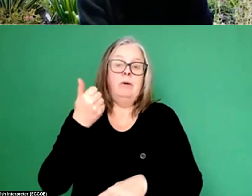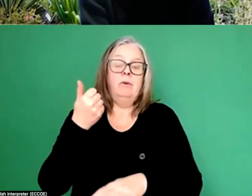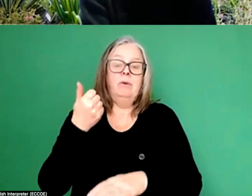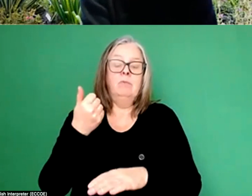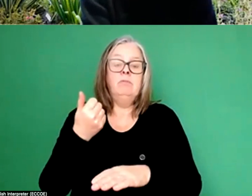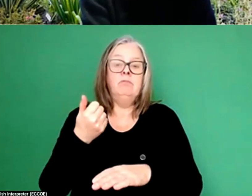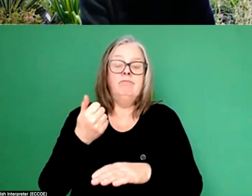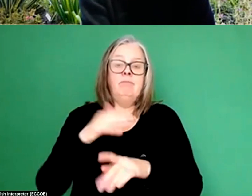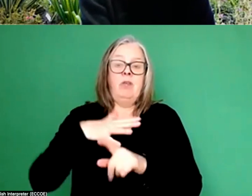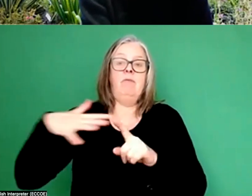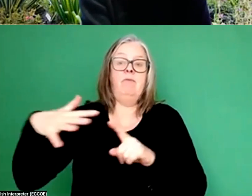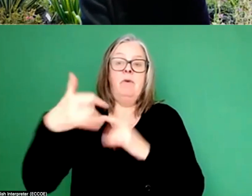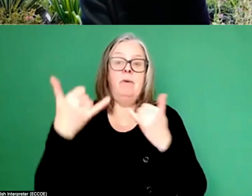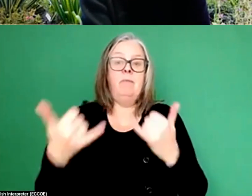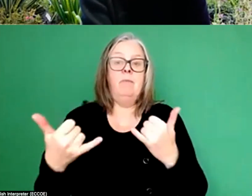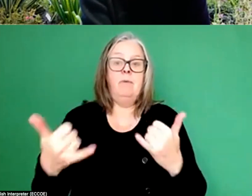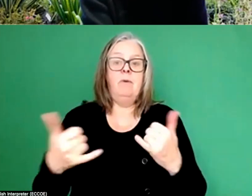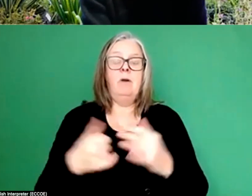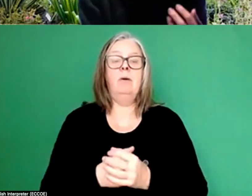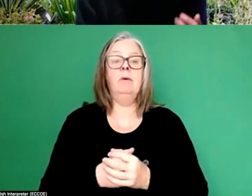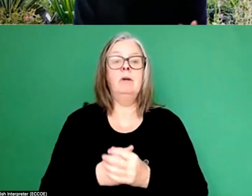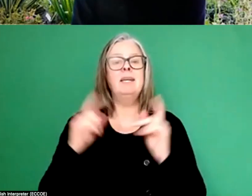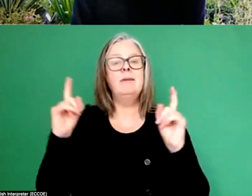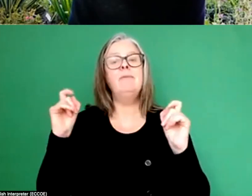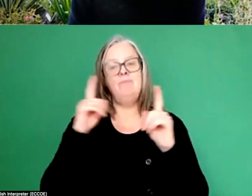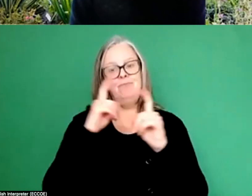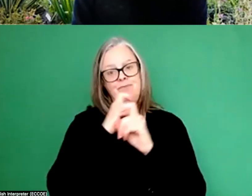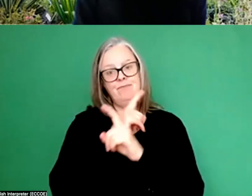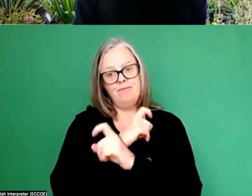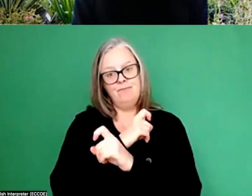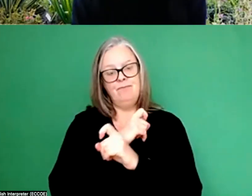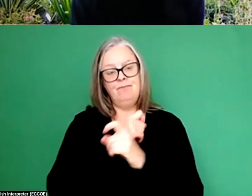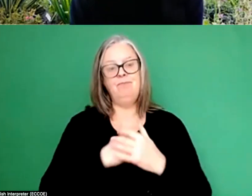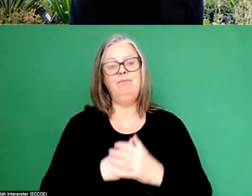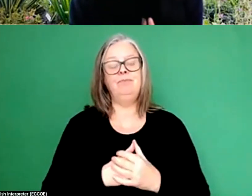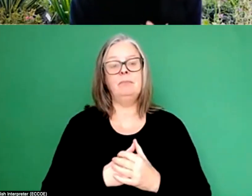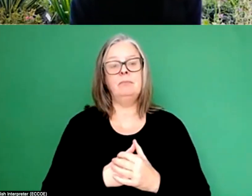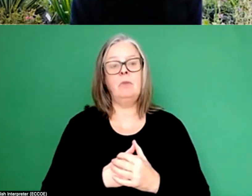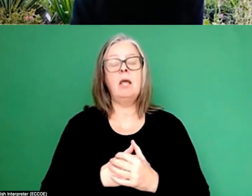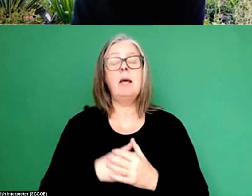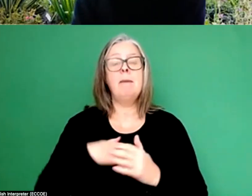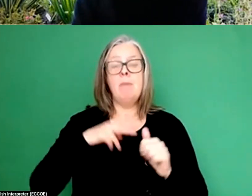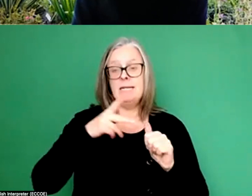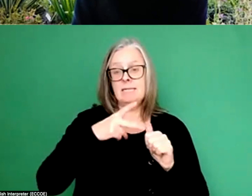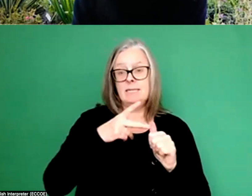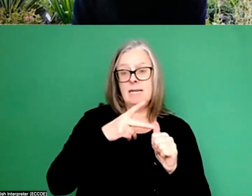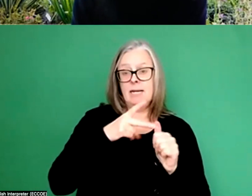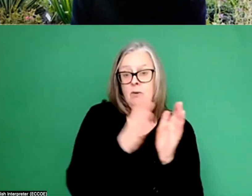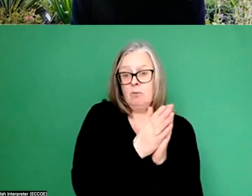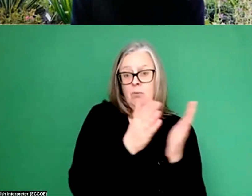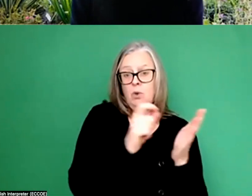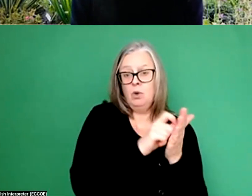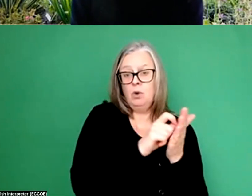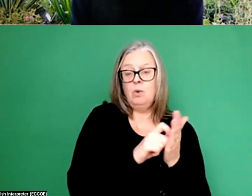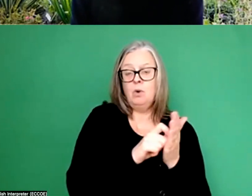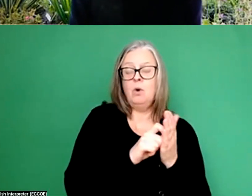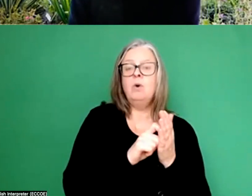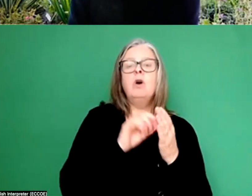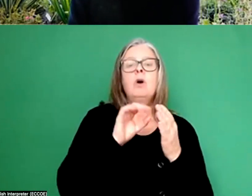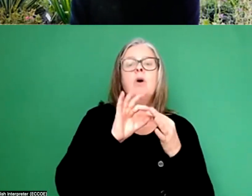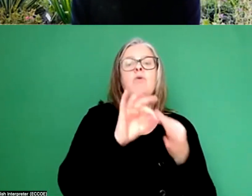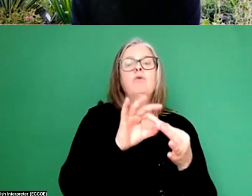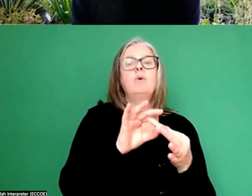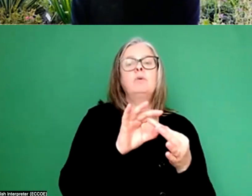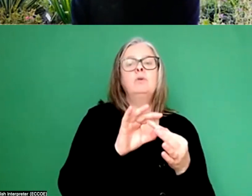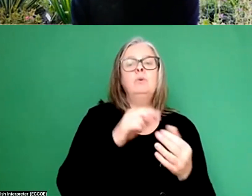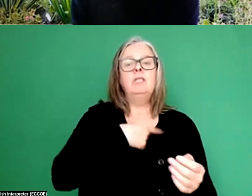think it's very complicated because I mean that my second book was looking at an eco city in China, you know, and so it's this